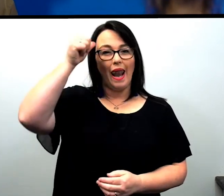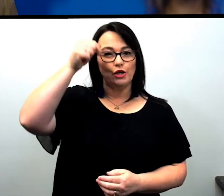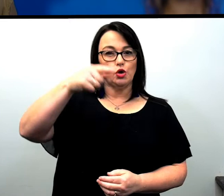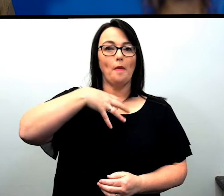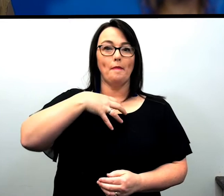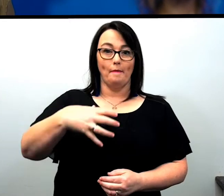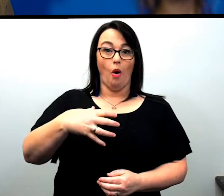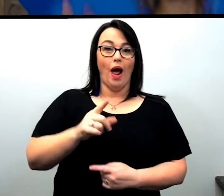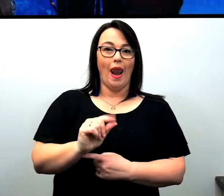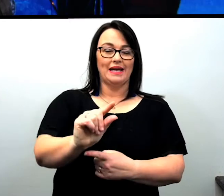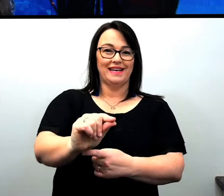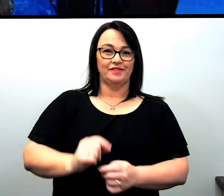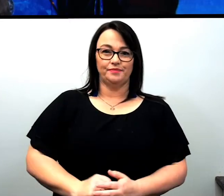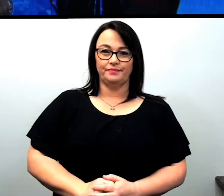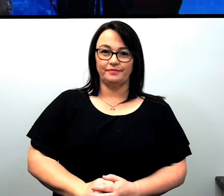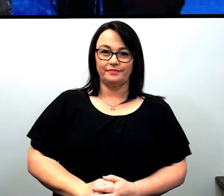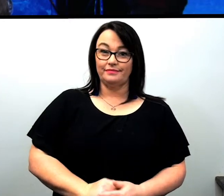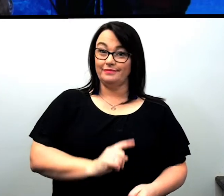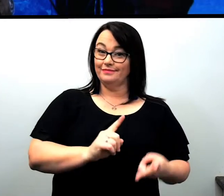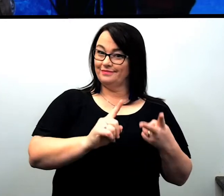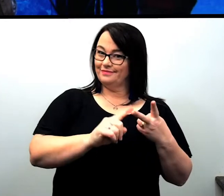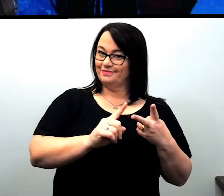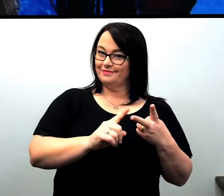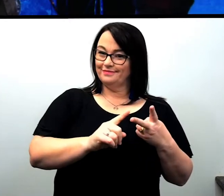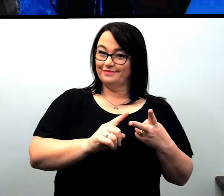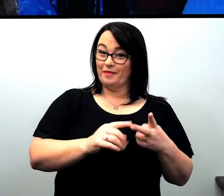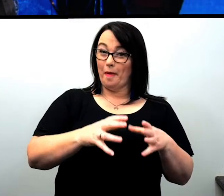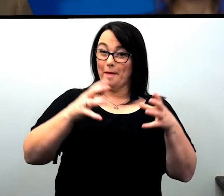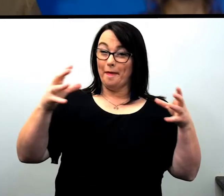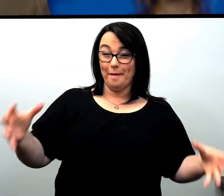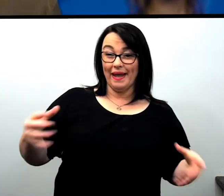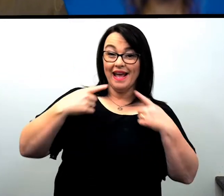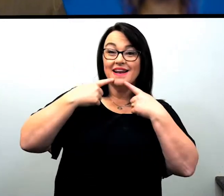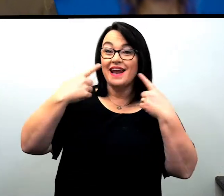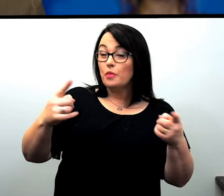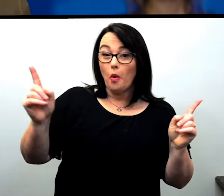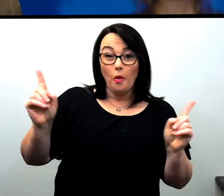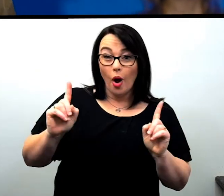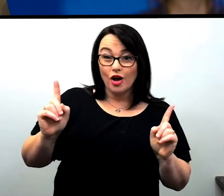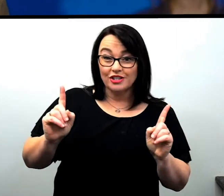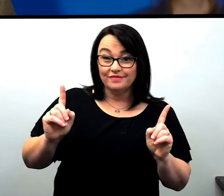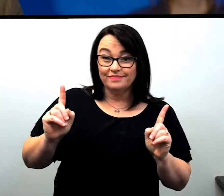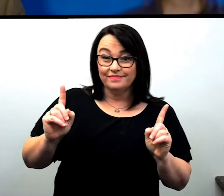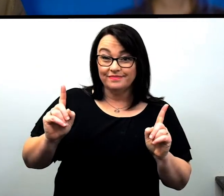the coming weeks. Hey, the other big announcement that we have for you is this